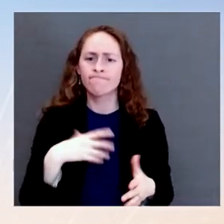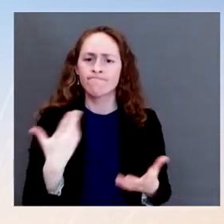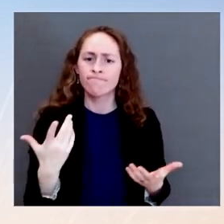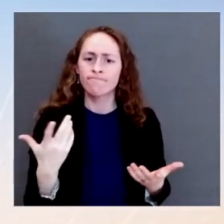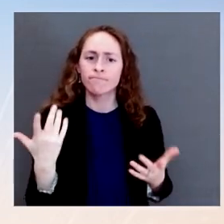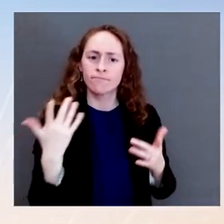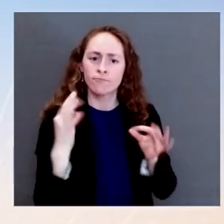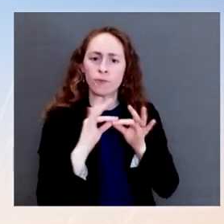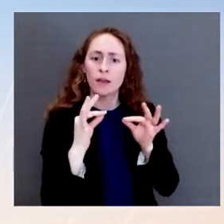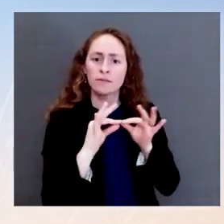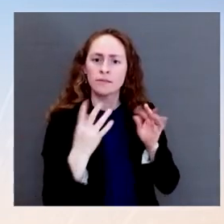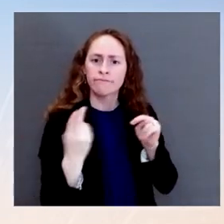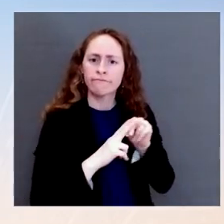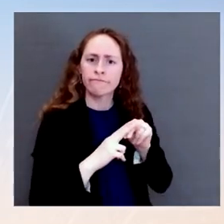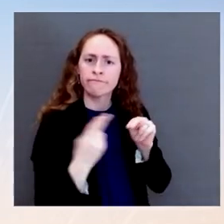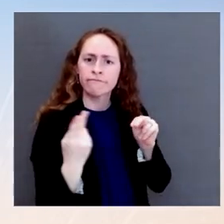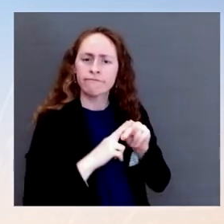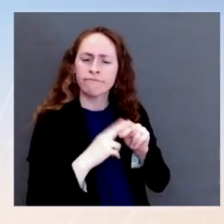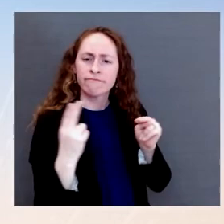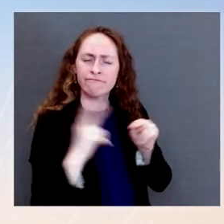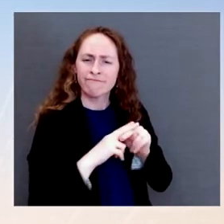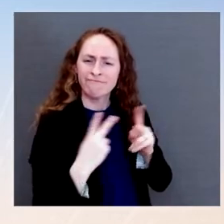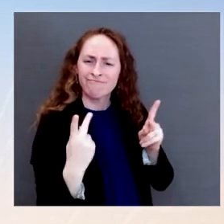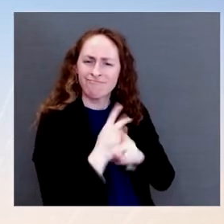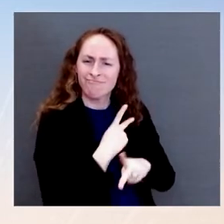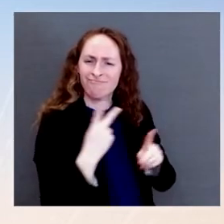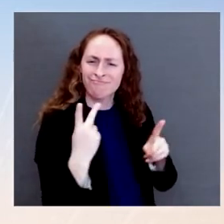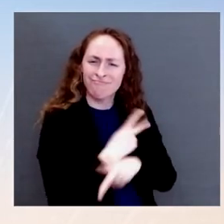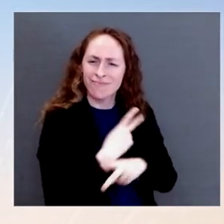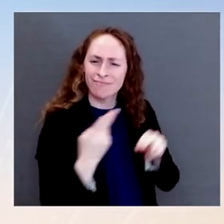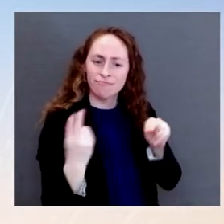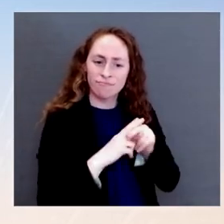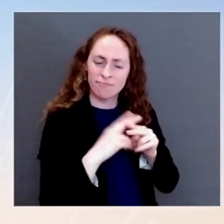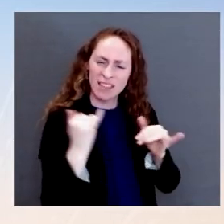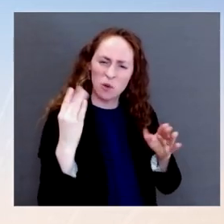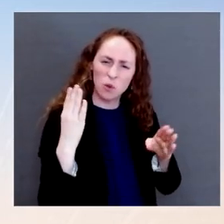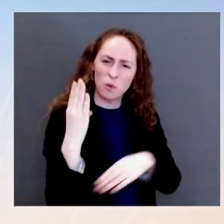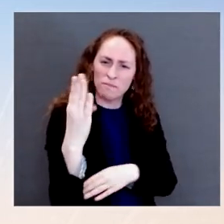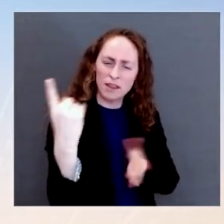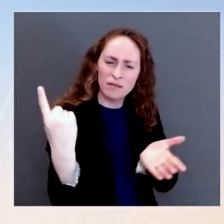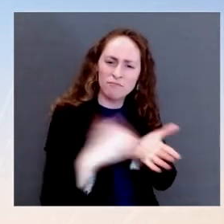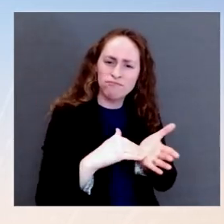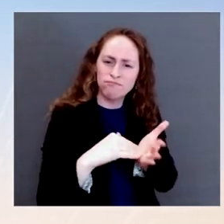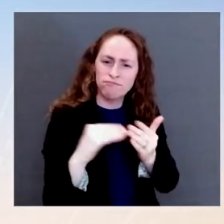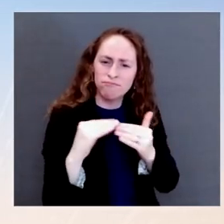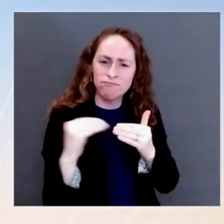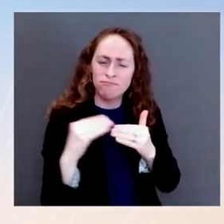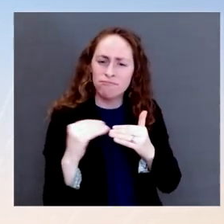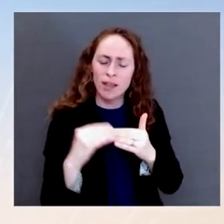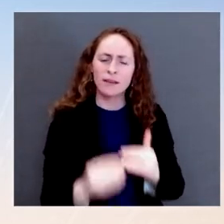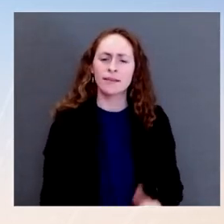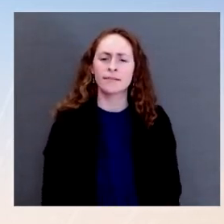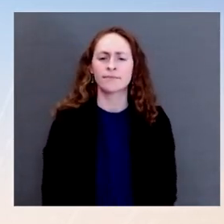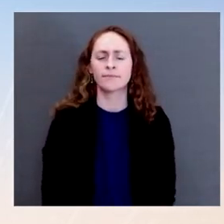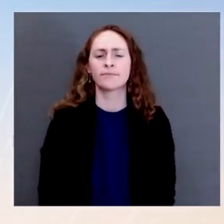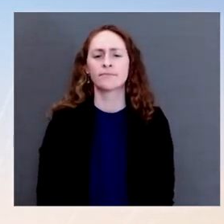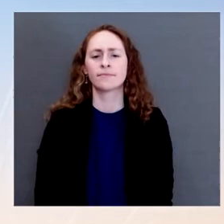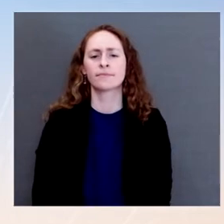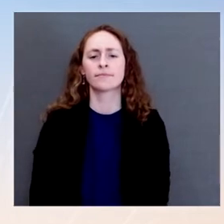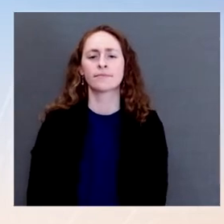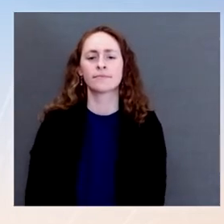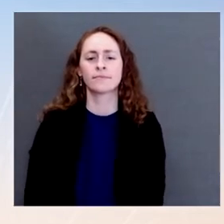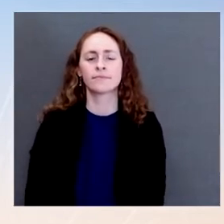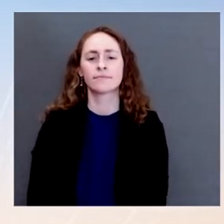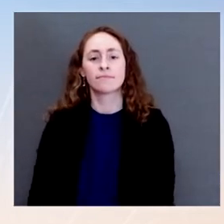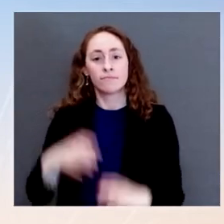the cost of insulin to $35 a month, limit seniors' prescription drug expenses to $2,000 a year, empower Medicare to